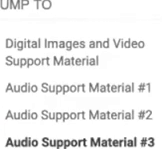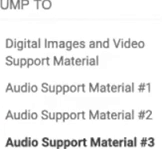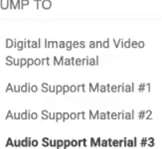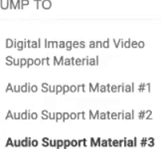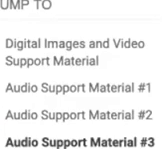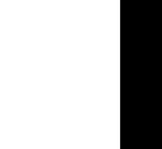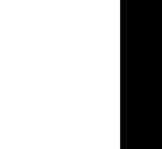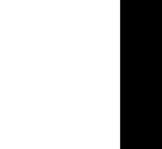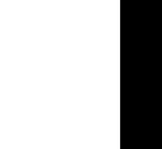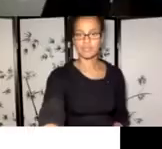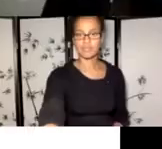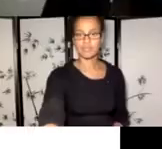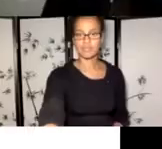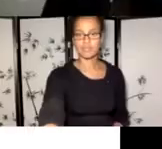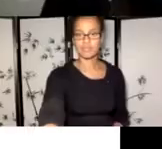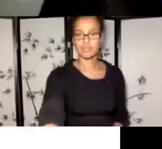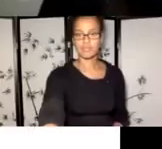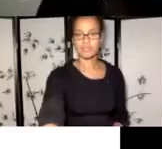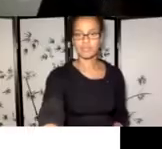simple.